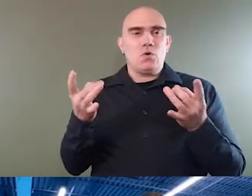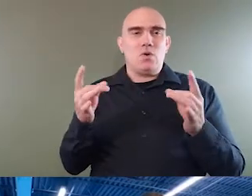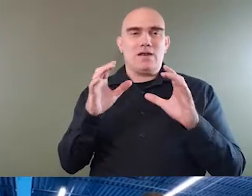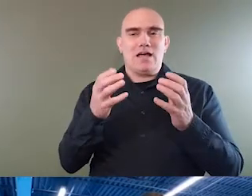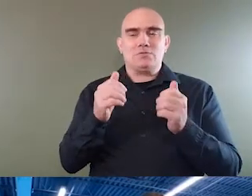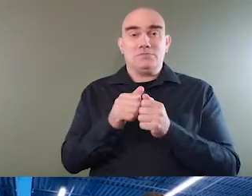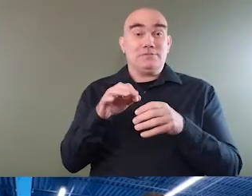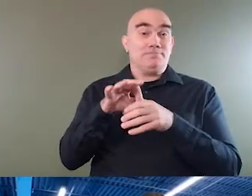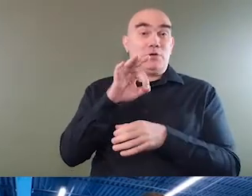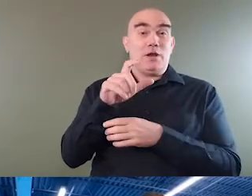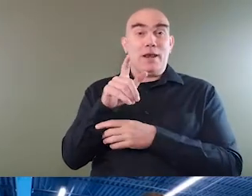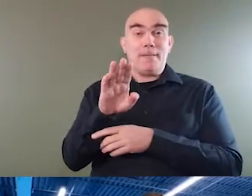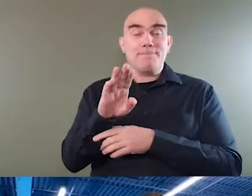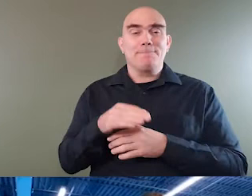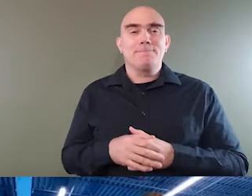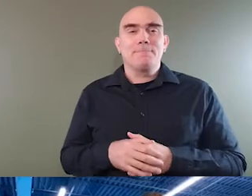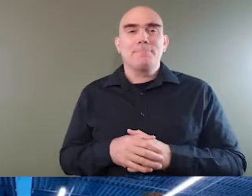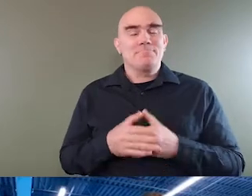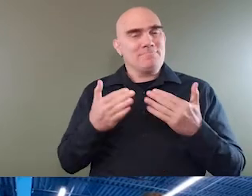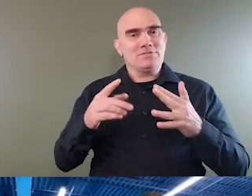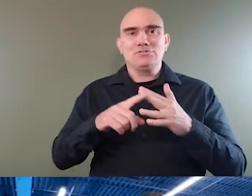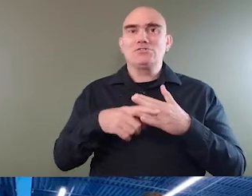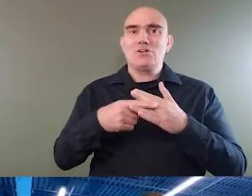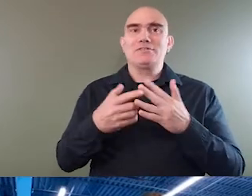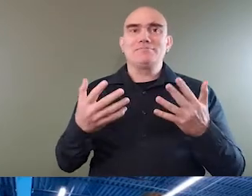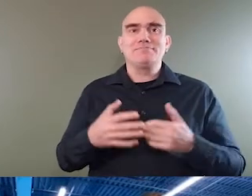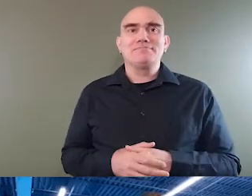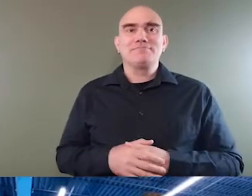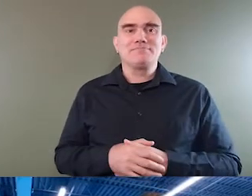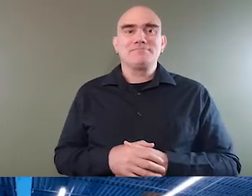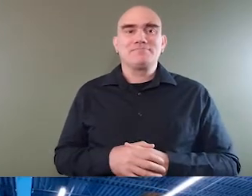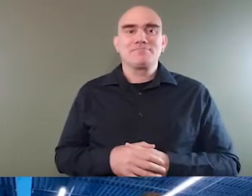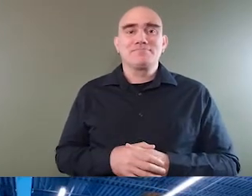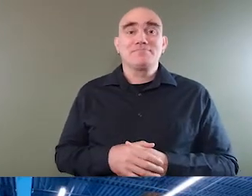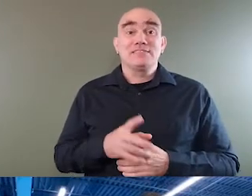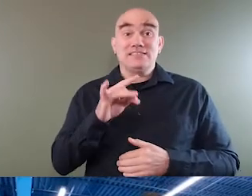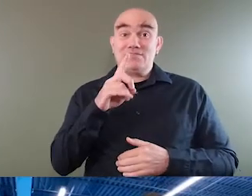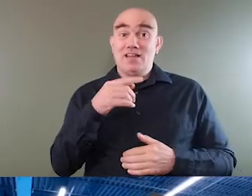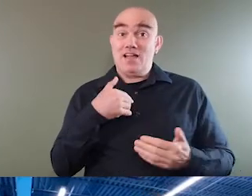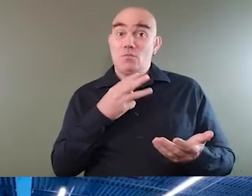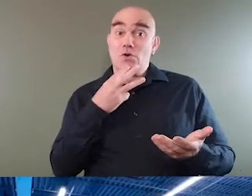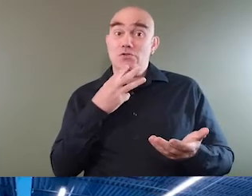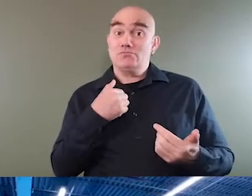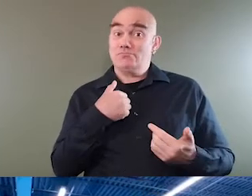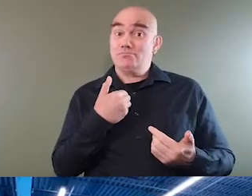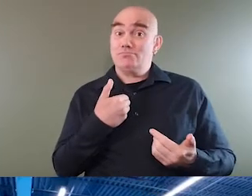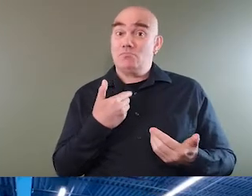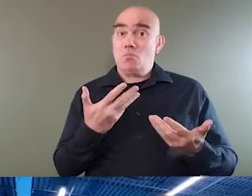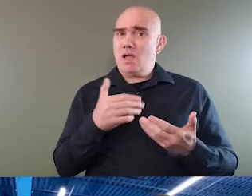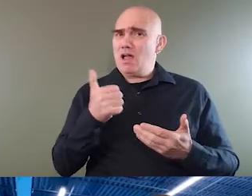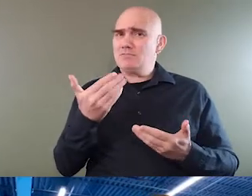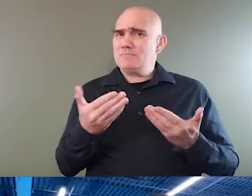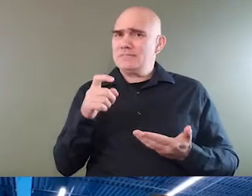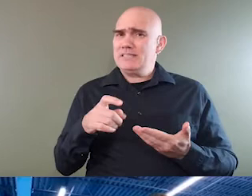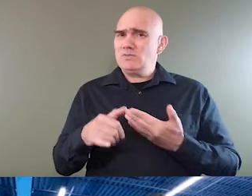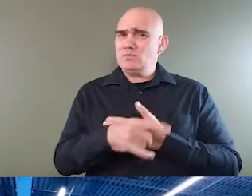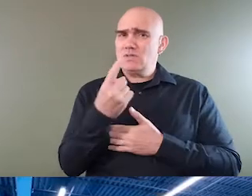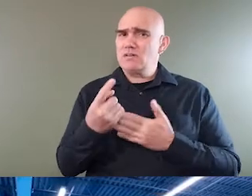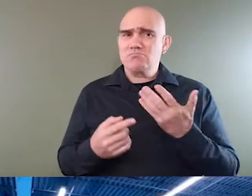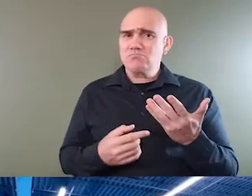Spirit Club. Let's get started. David, I've got some water. What else might we need today?